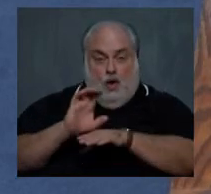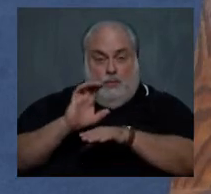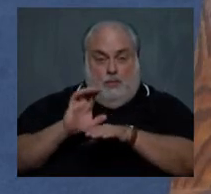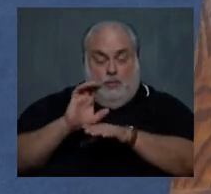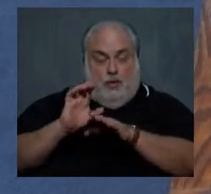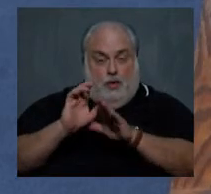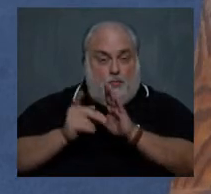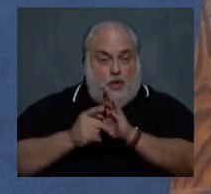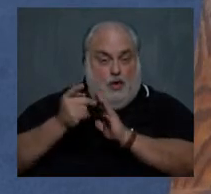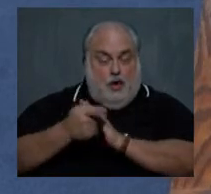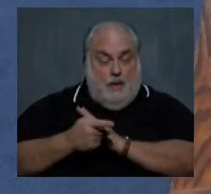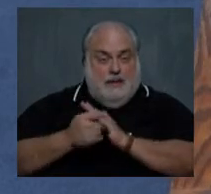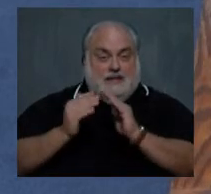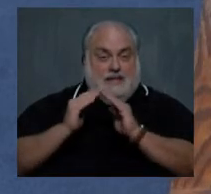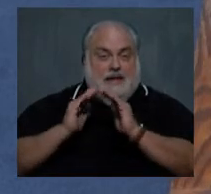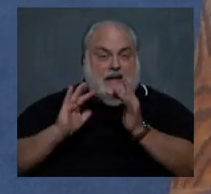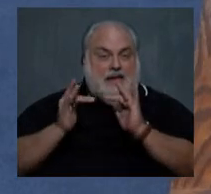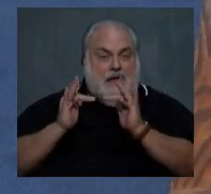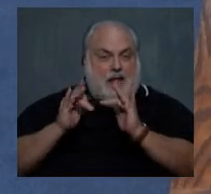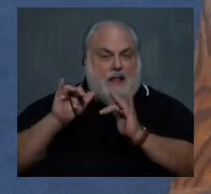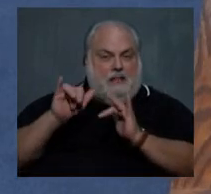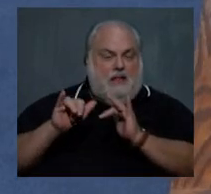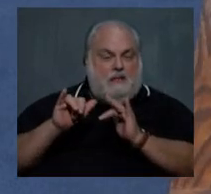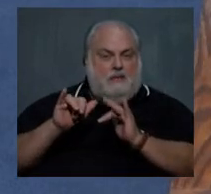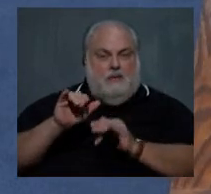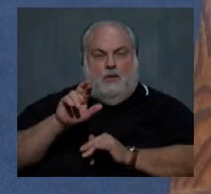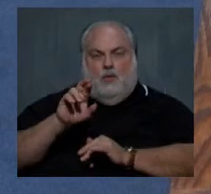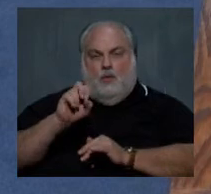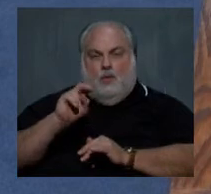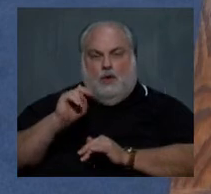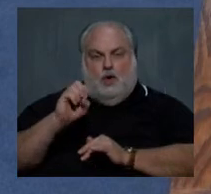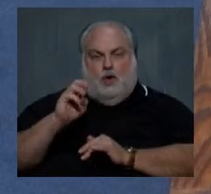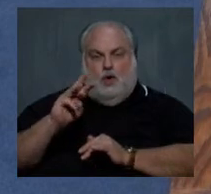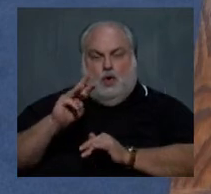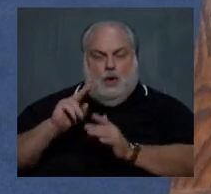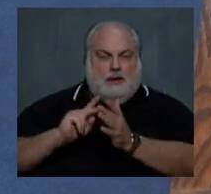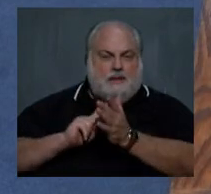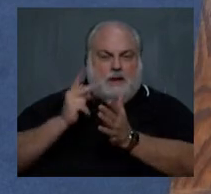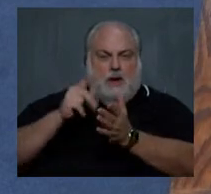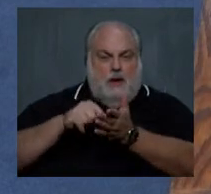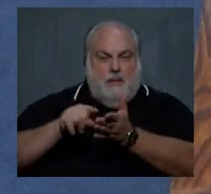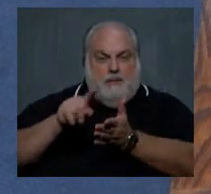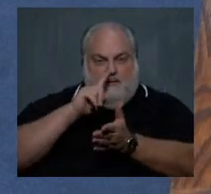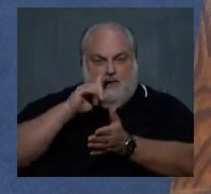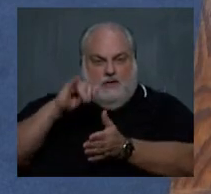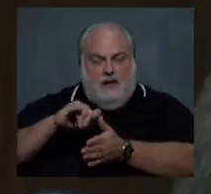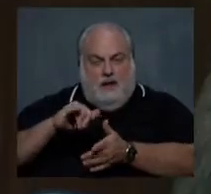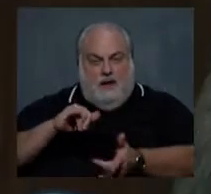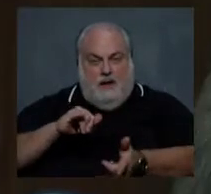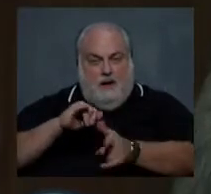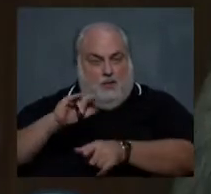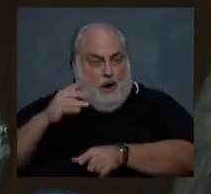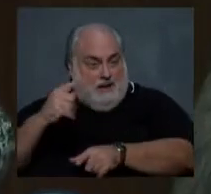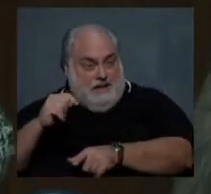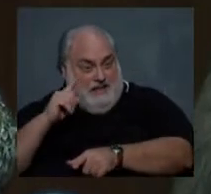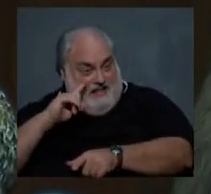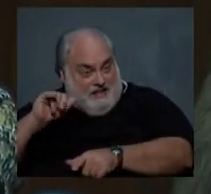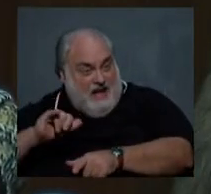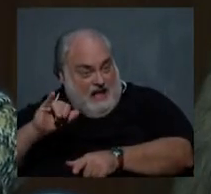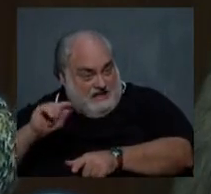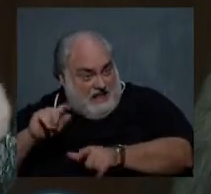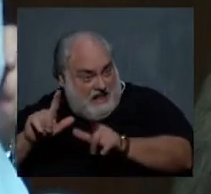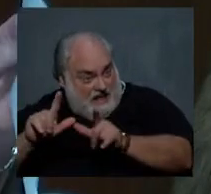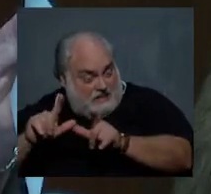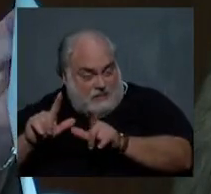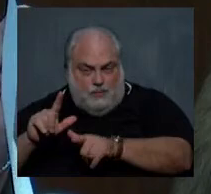our city's network, this is a renewal of it, our 2nd payment that we entered into an agreement. Oh, so this is all the computer, the IT? Yes. Licenses?